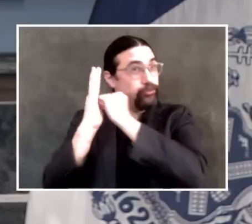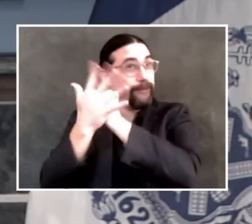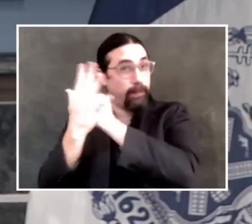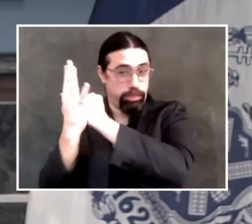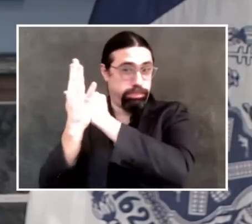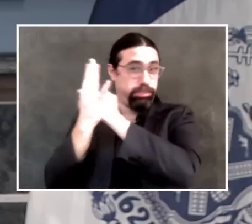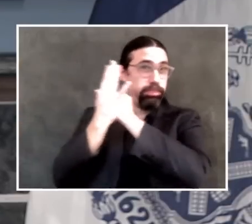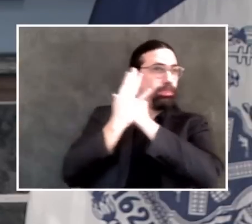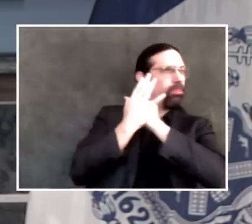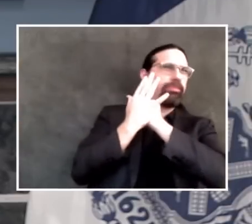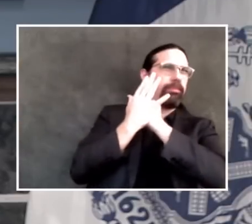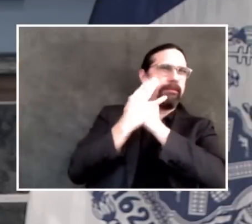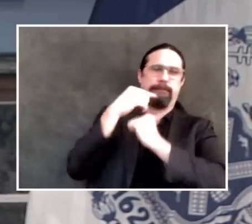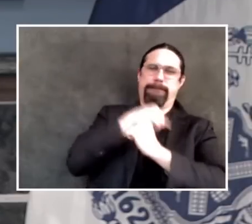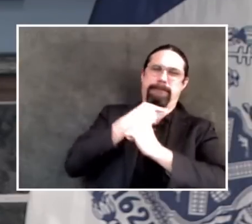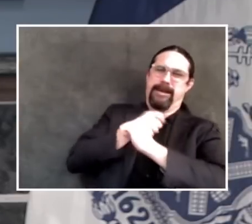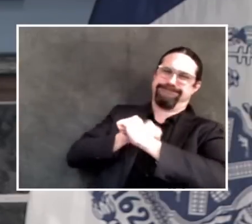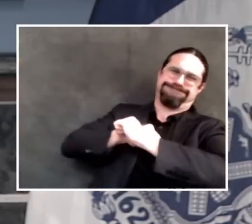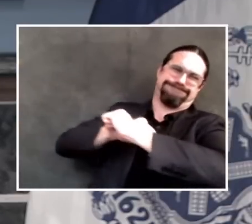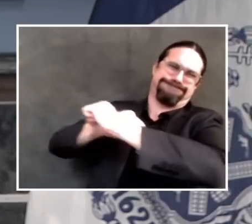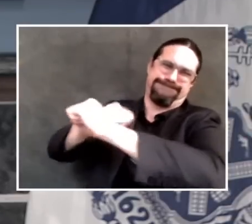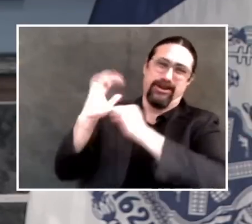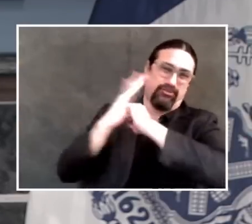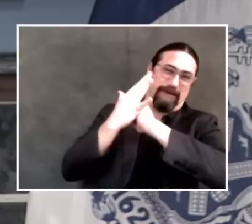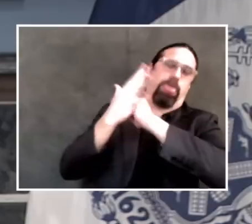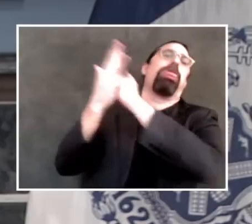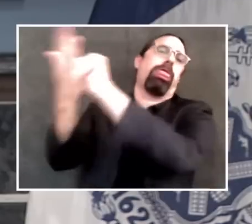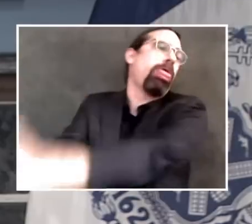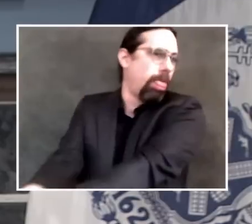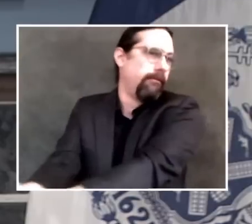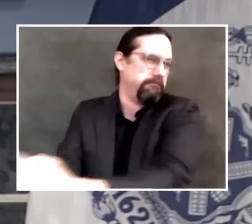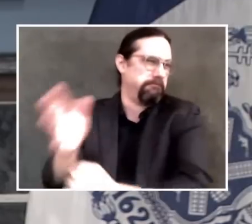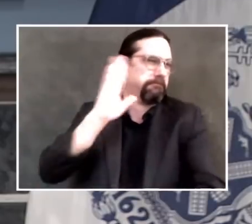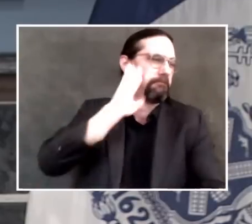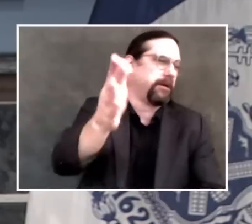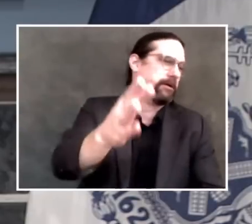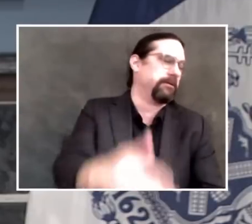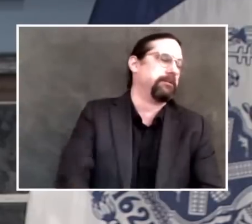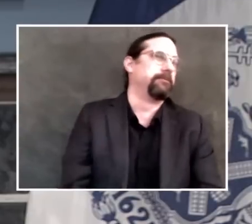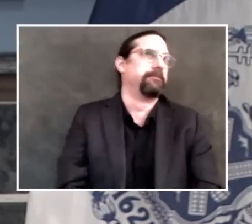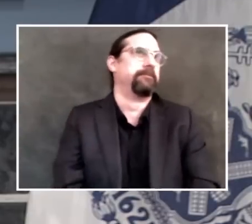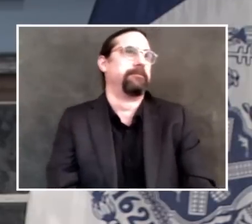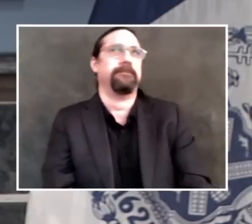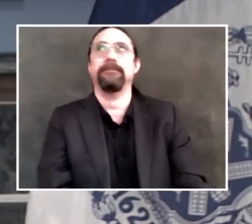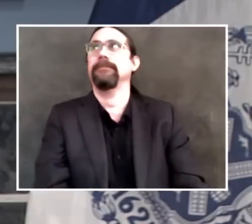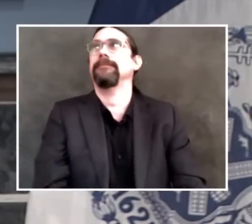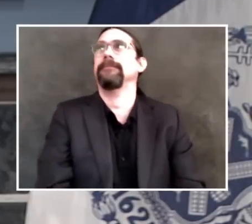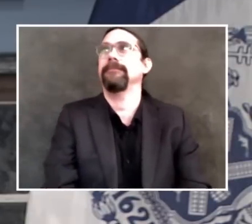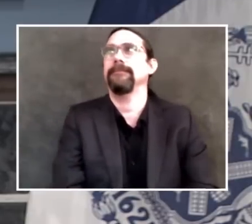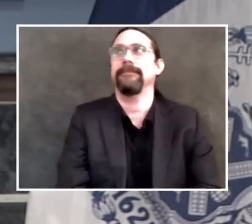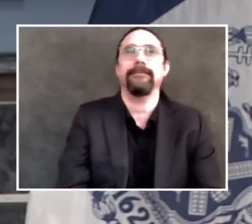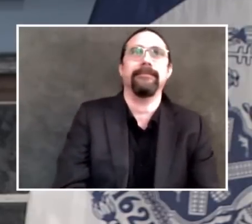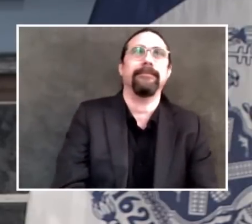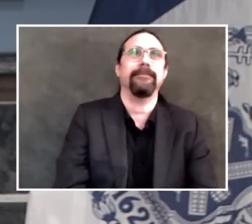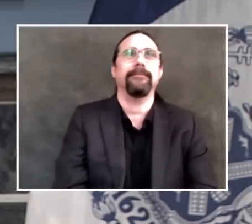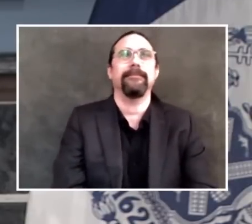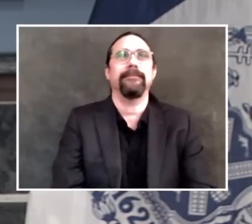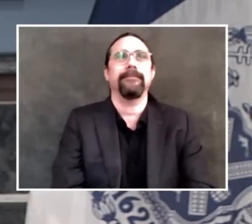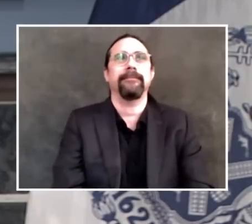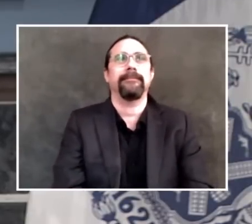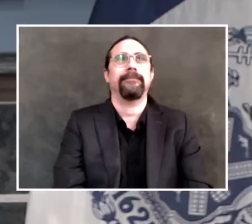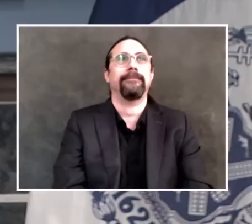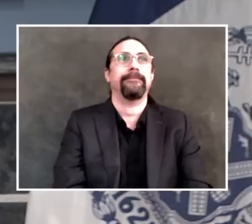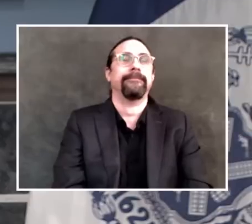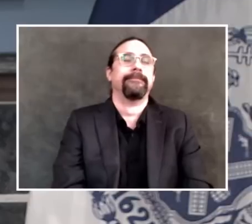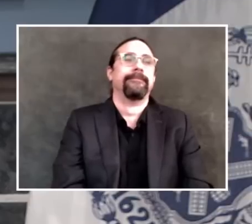that means. I'm going to lay it out today. And we actually can get to a point where we start the pathway back to normalcy. And